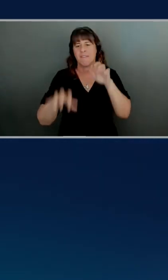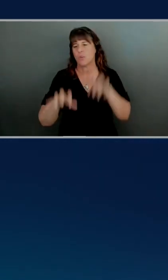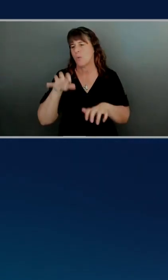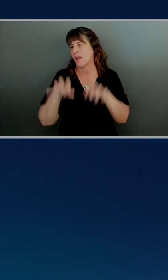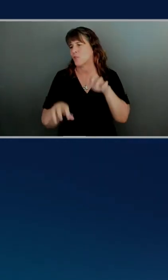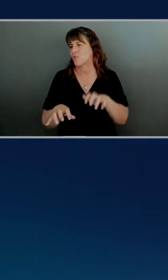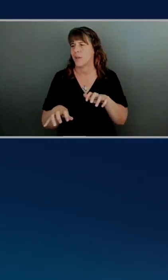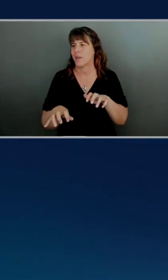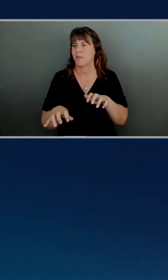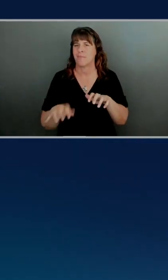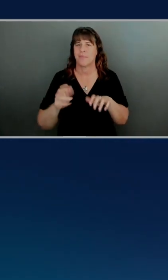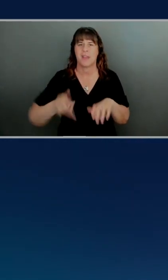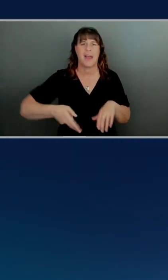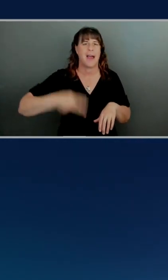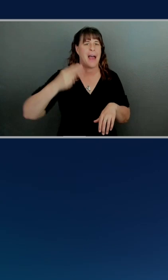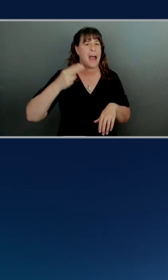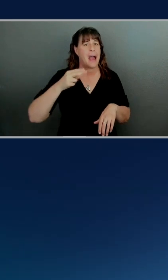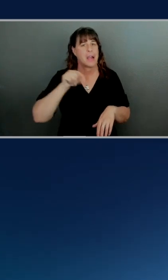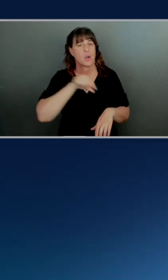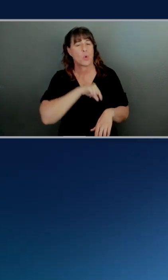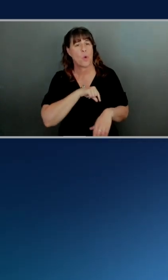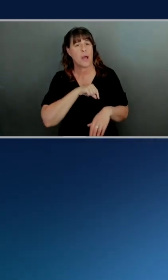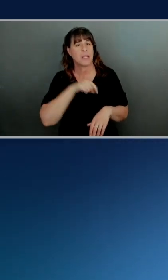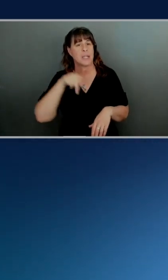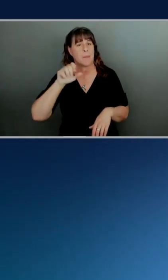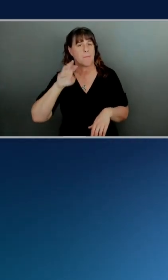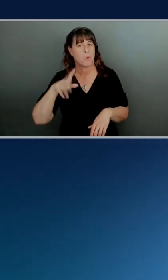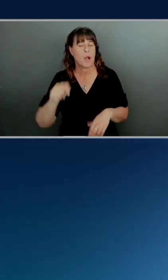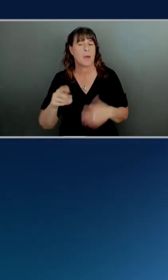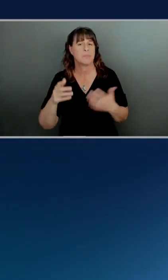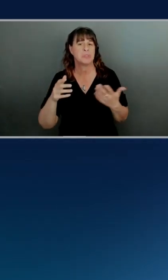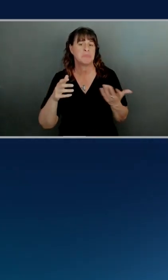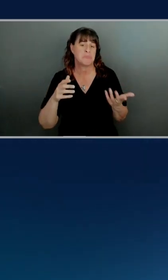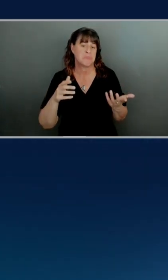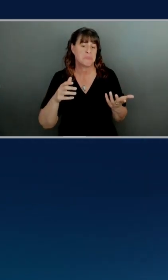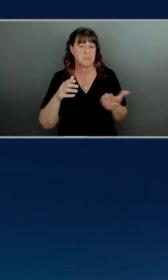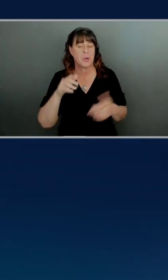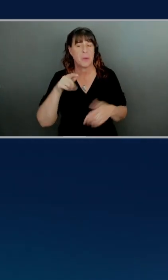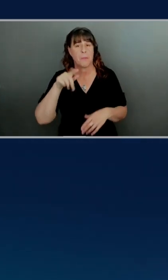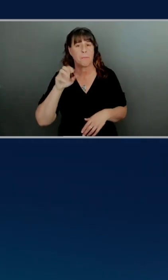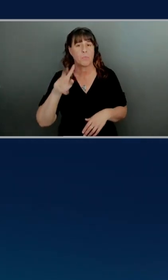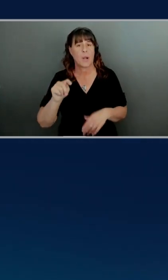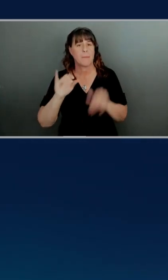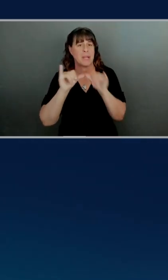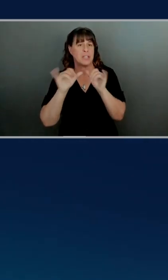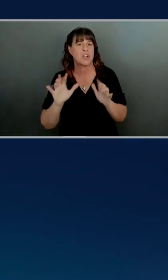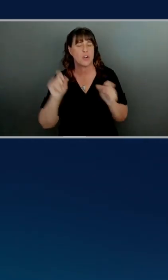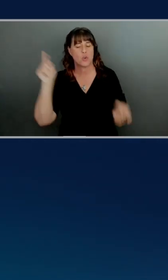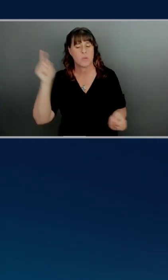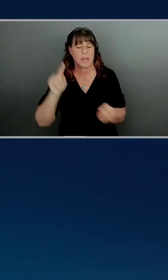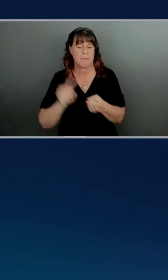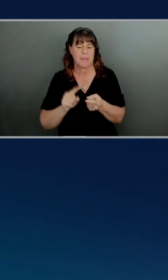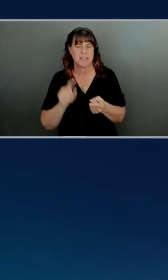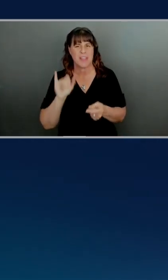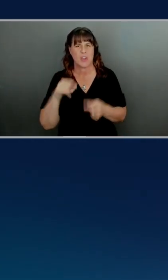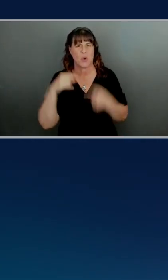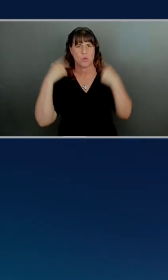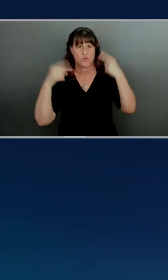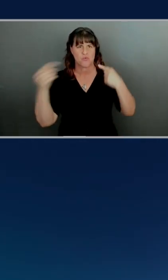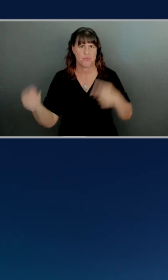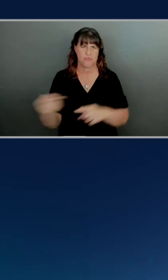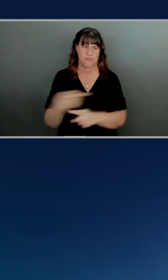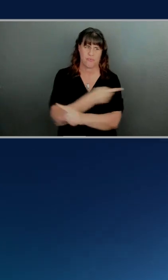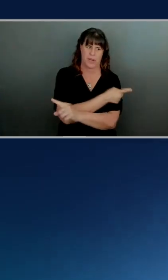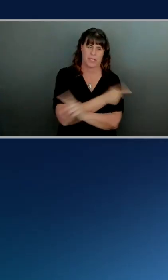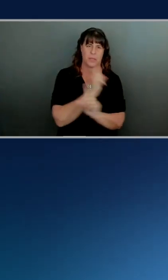higher quality prompts, aka prompt engineering, you can kind of minimize those kind of crazy responses. So